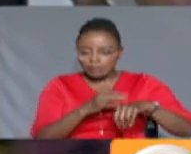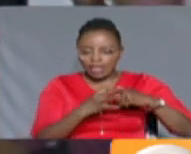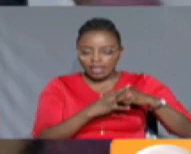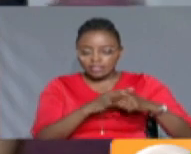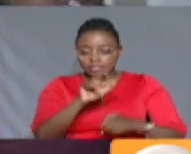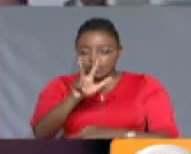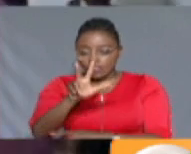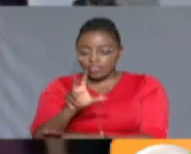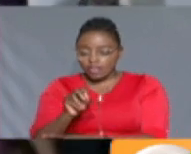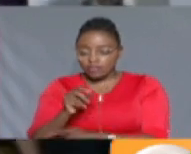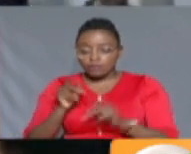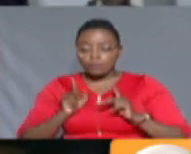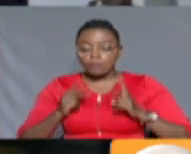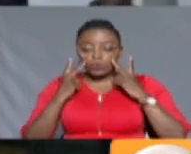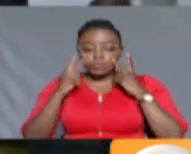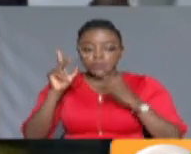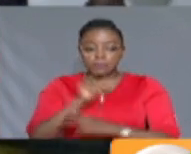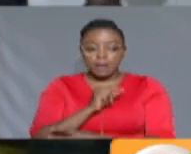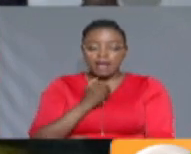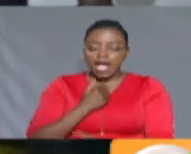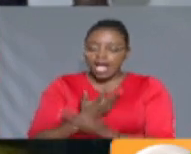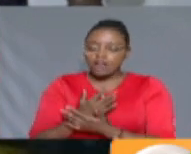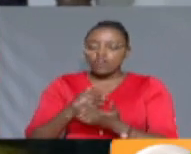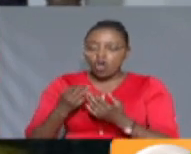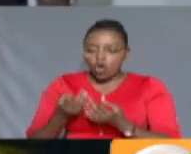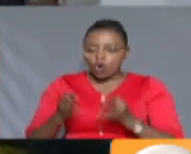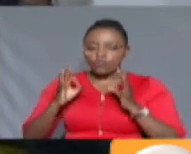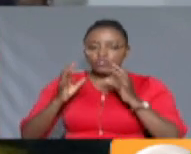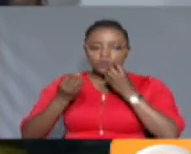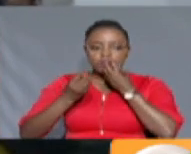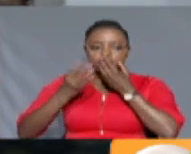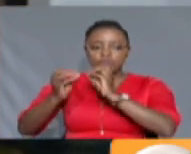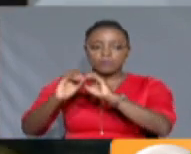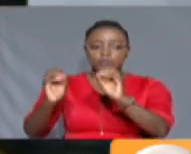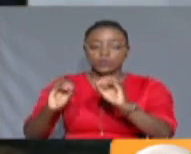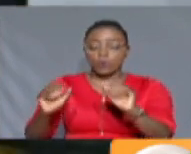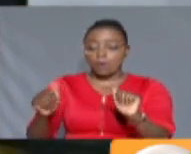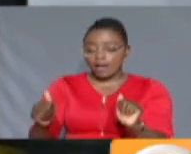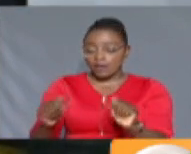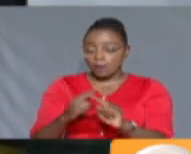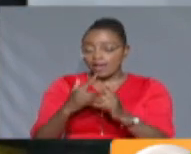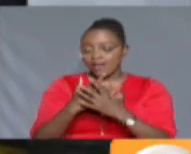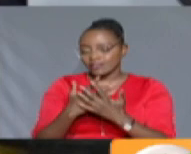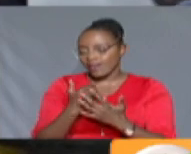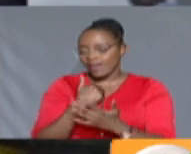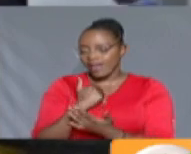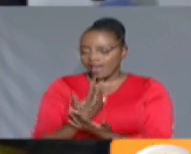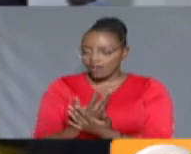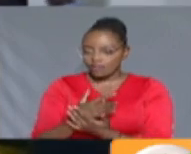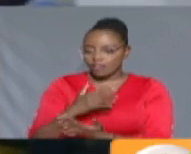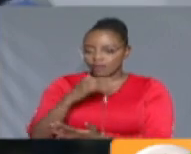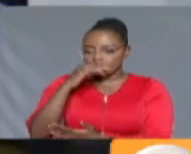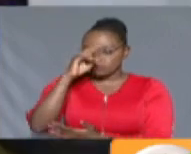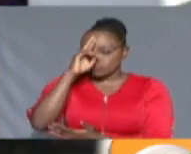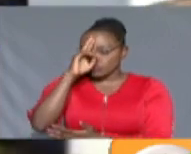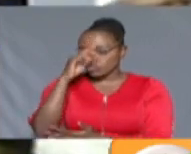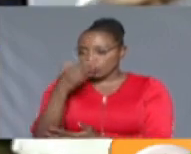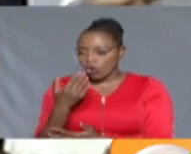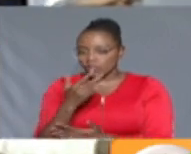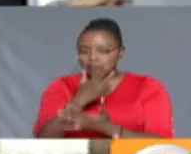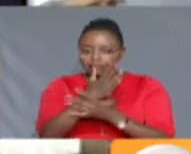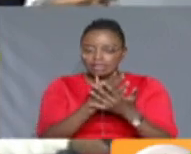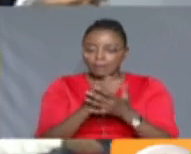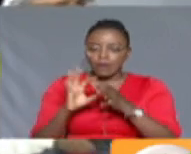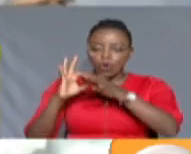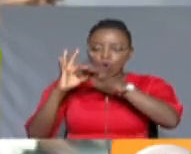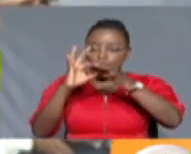hearing from eyewitnesses. Of course, he does not have sort of official information either from law enforcers, from, you know, sort of some